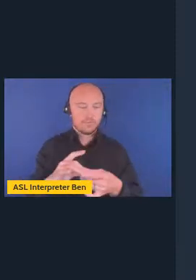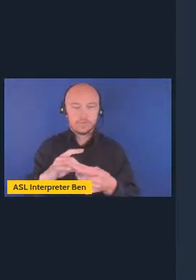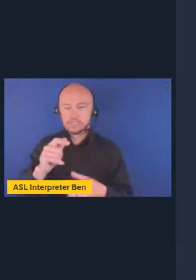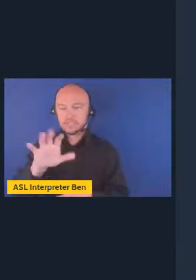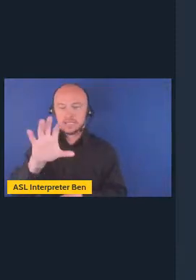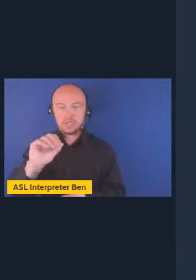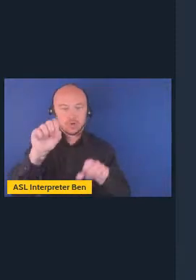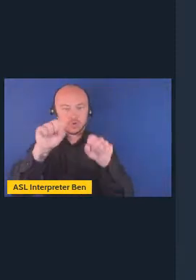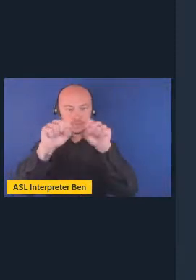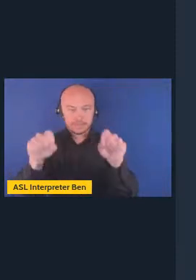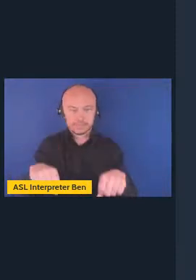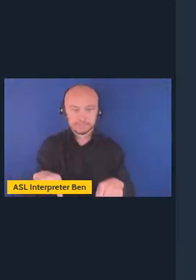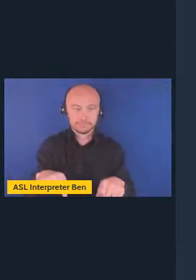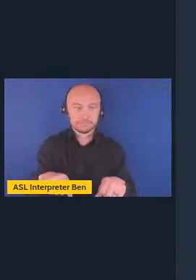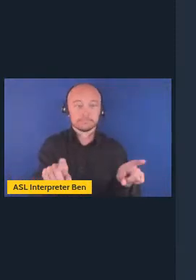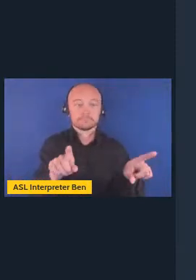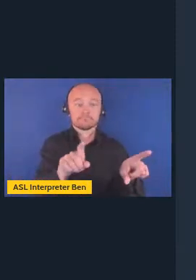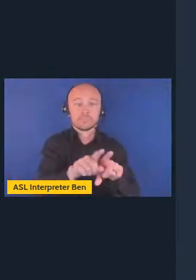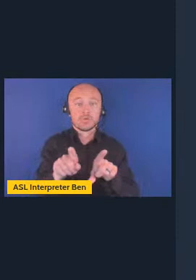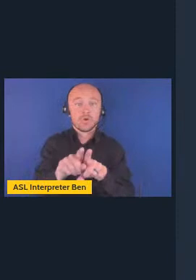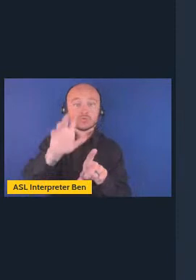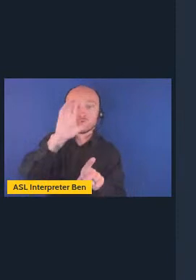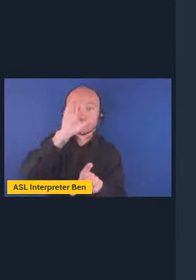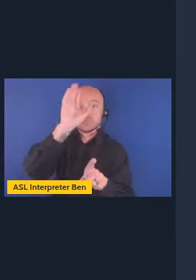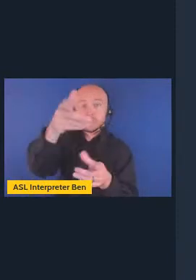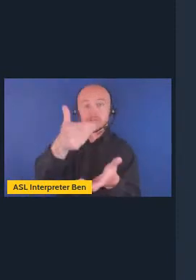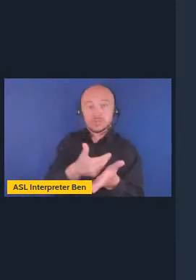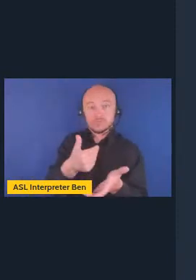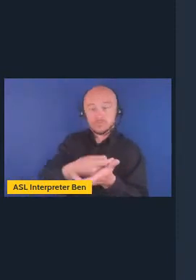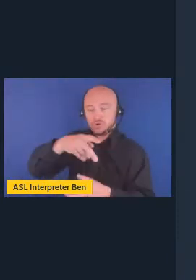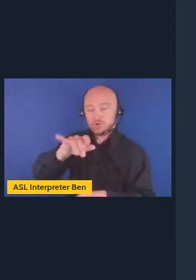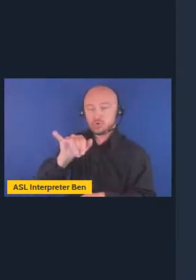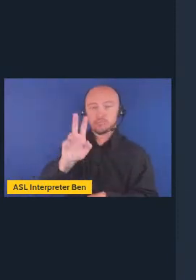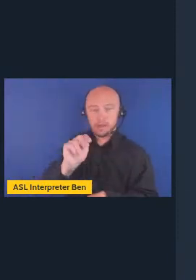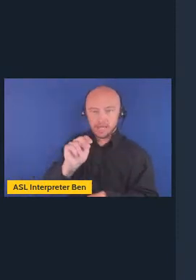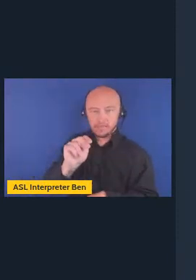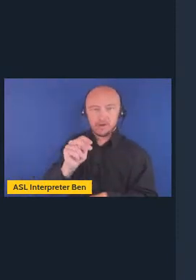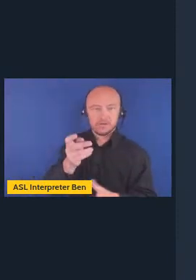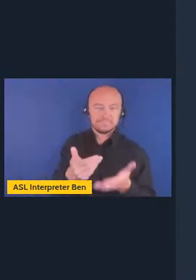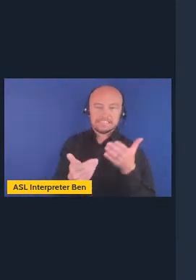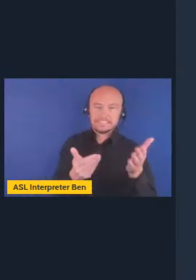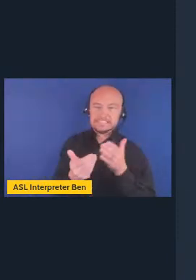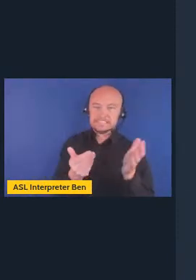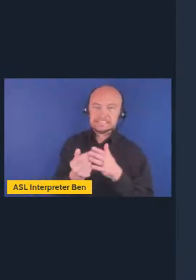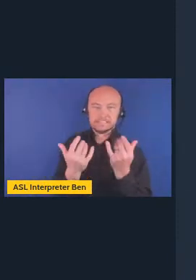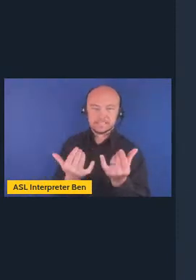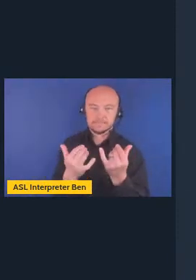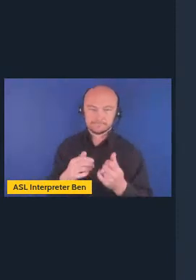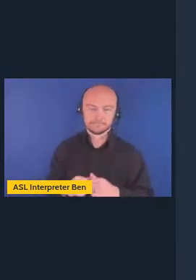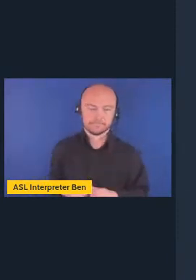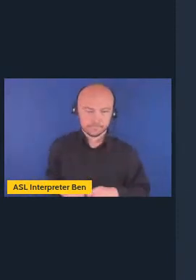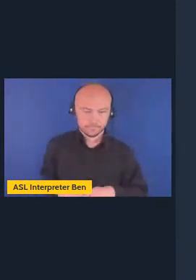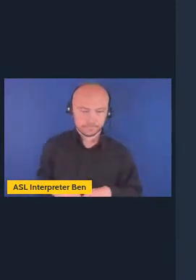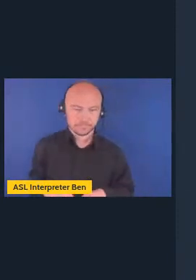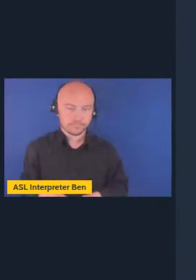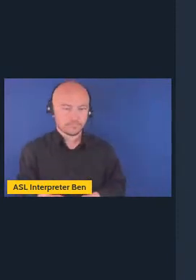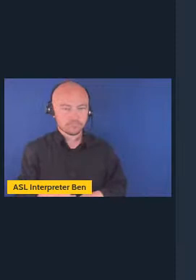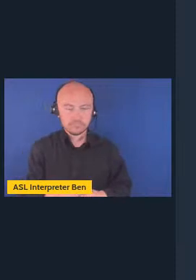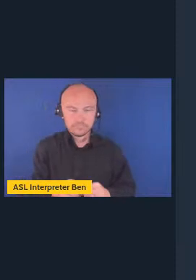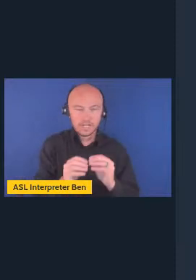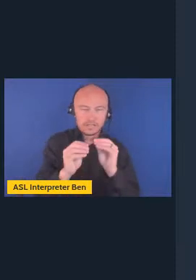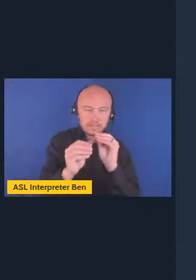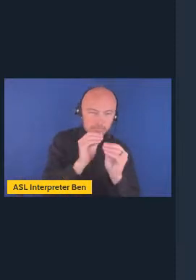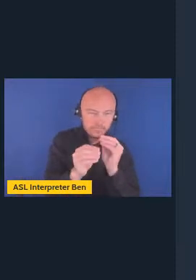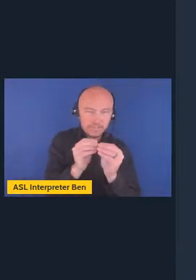And thanks to Mike's contribution, the creation of new Python projects got easier than ever. After some streamlining of